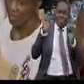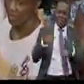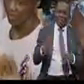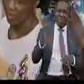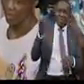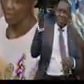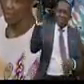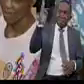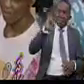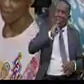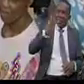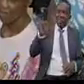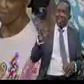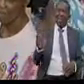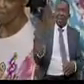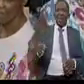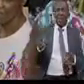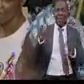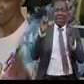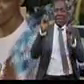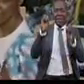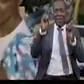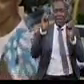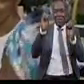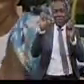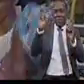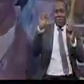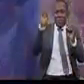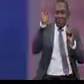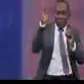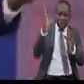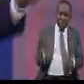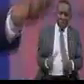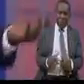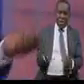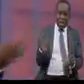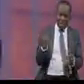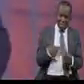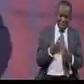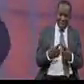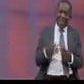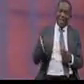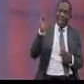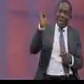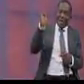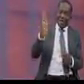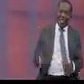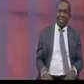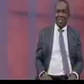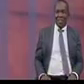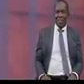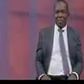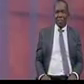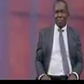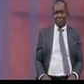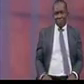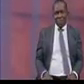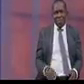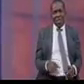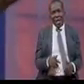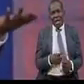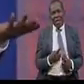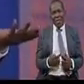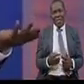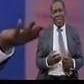And then after the evangelist, I was even thinking, when you have 3 out of 5,